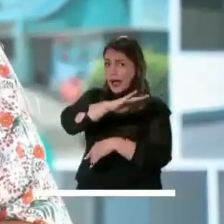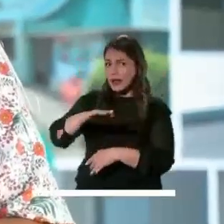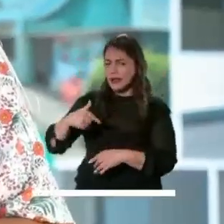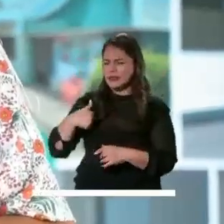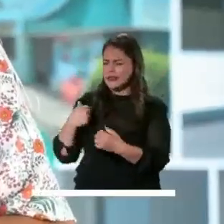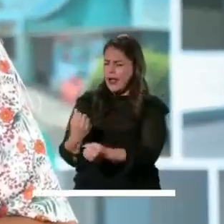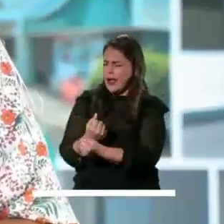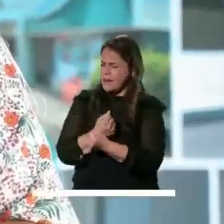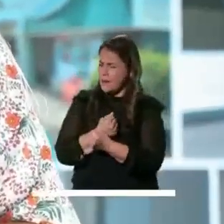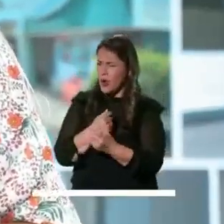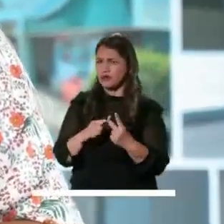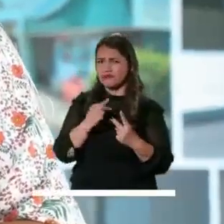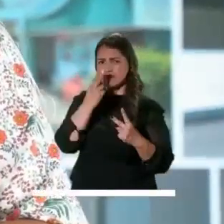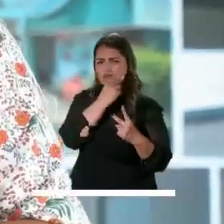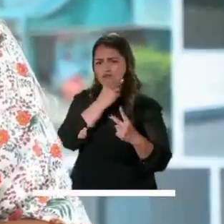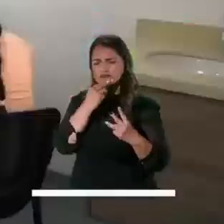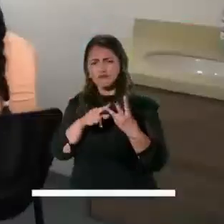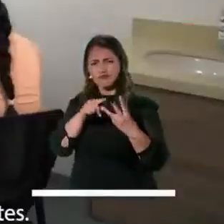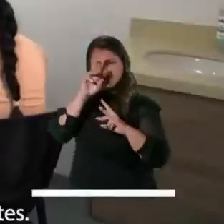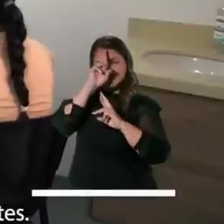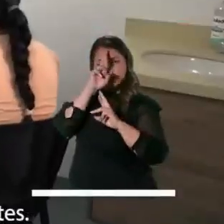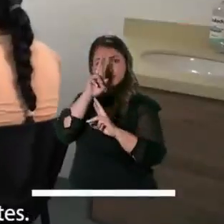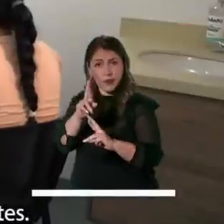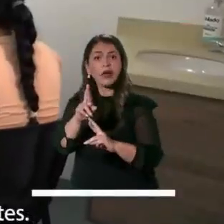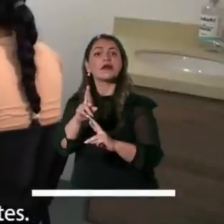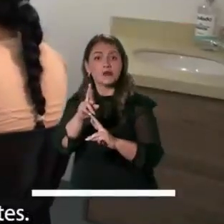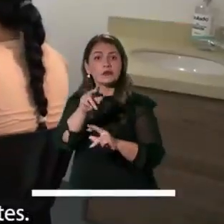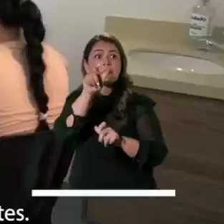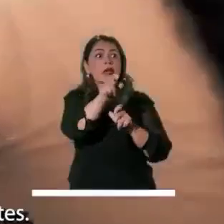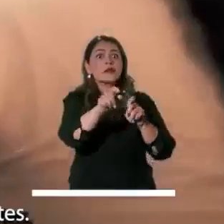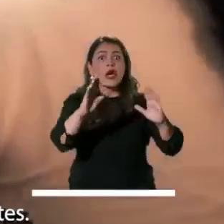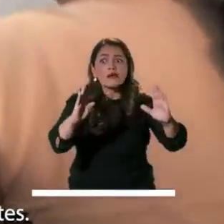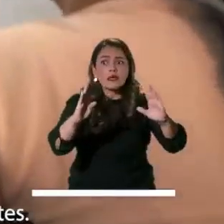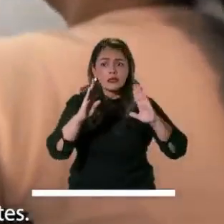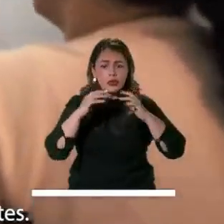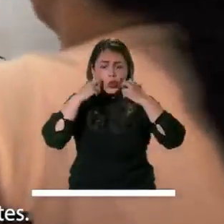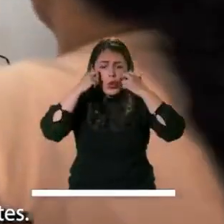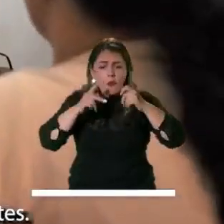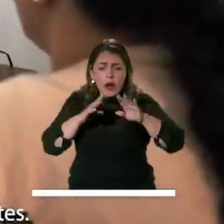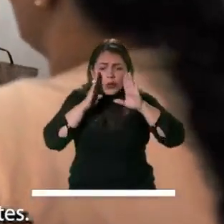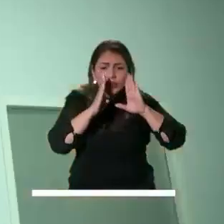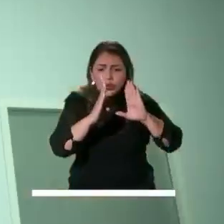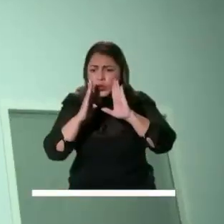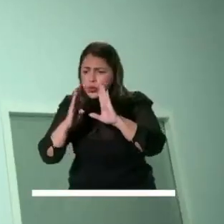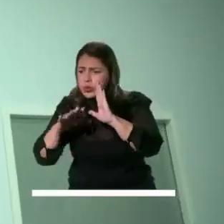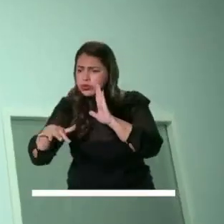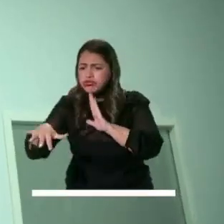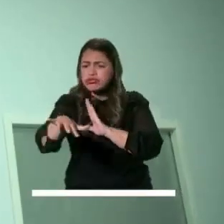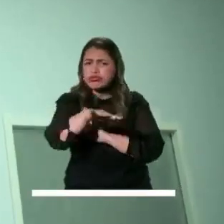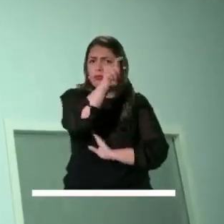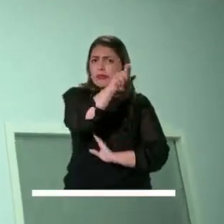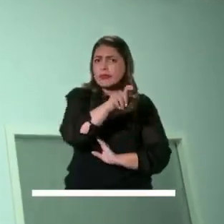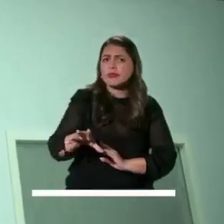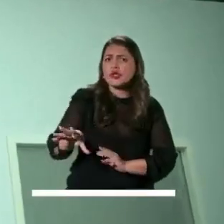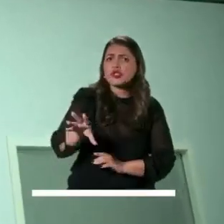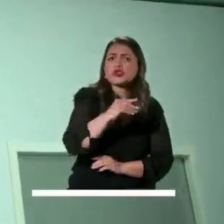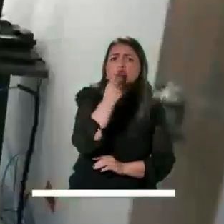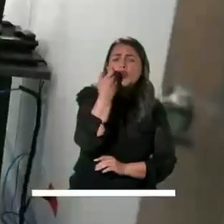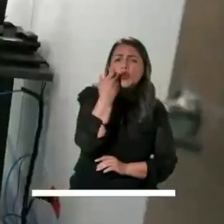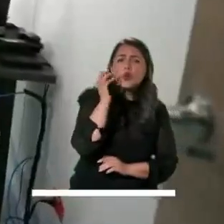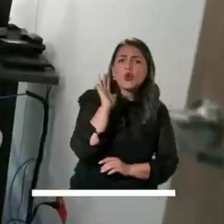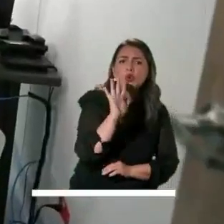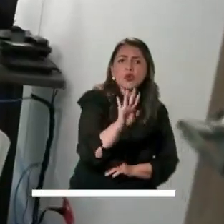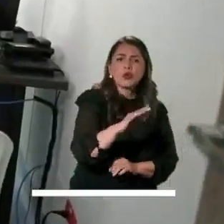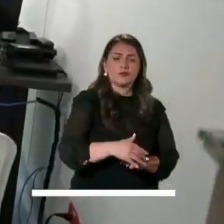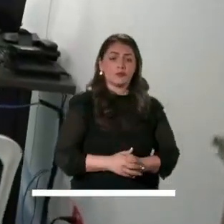amor, compromiso, respeto y un trato humanizado para con nuestros pacientes. I have the capacity to handle